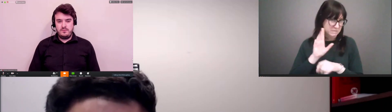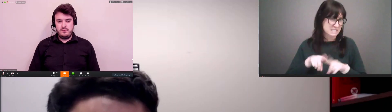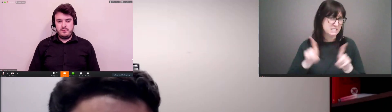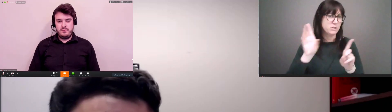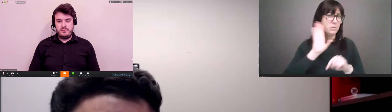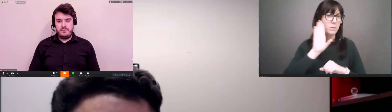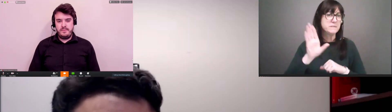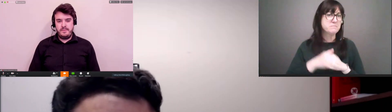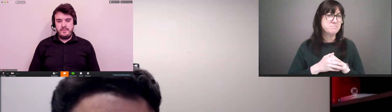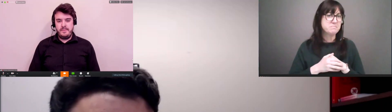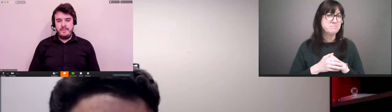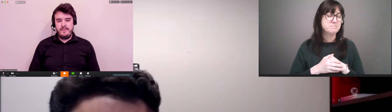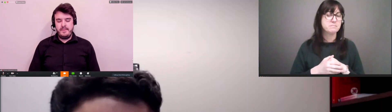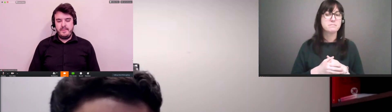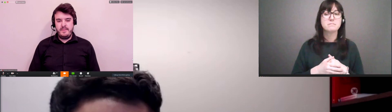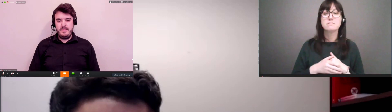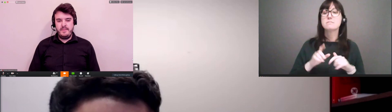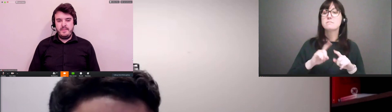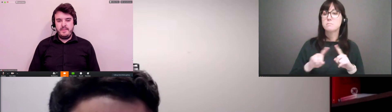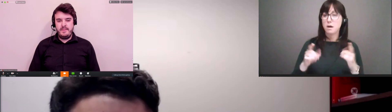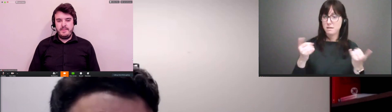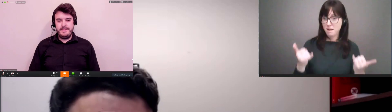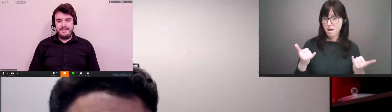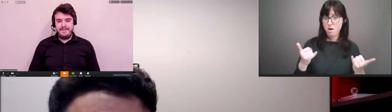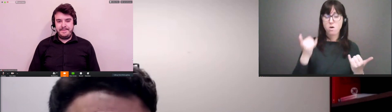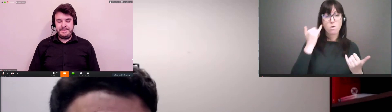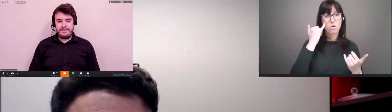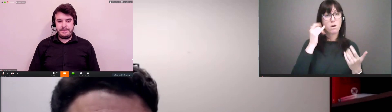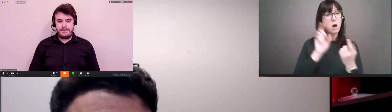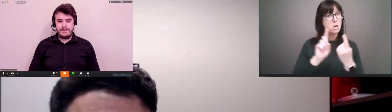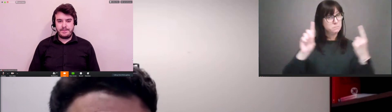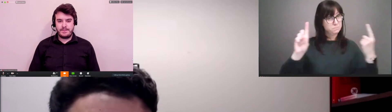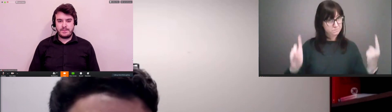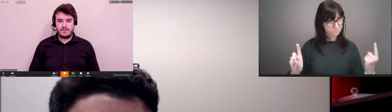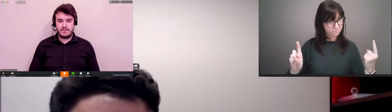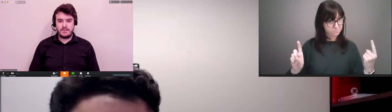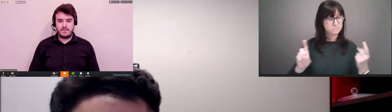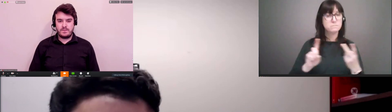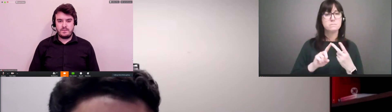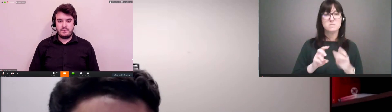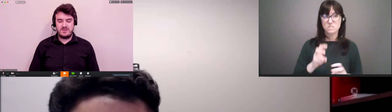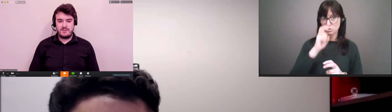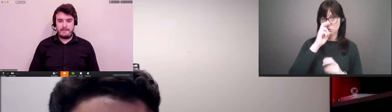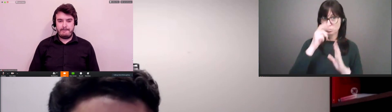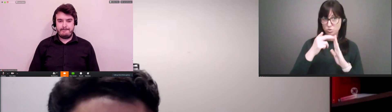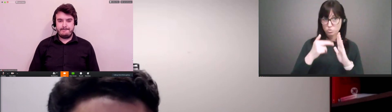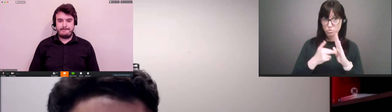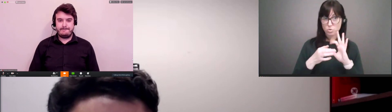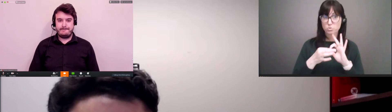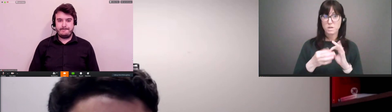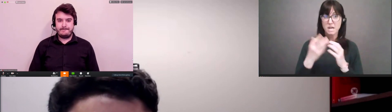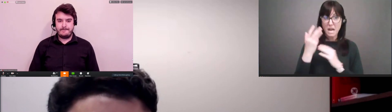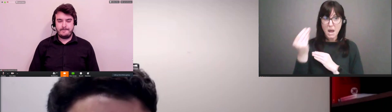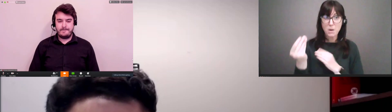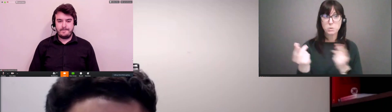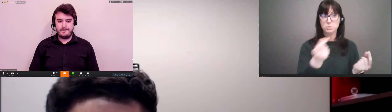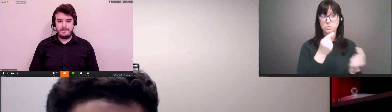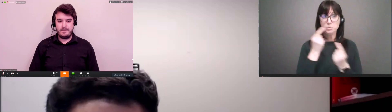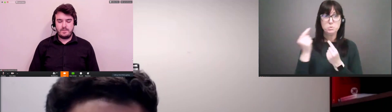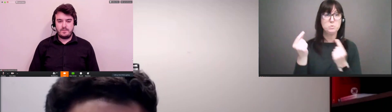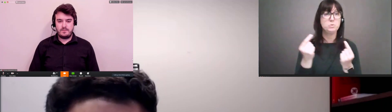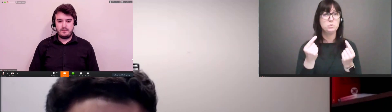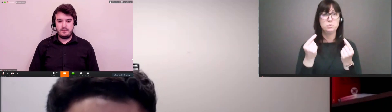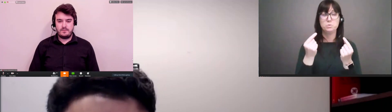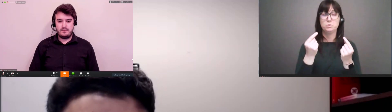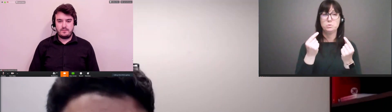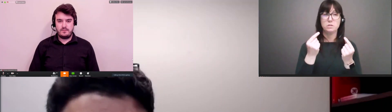with physical distancing, with the restrictions on activities and settings that are